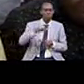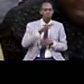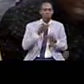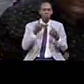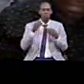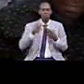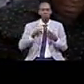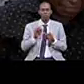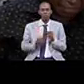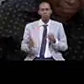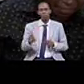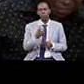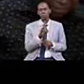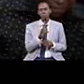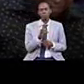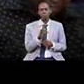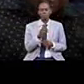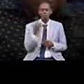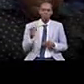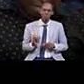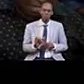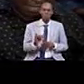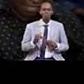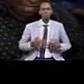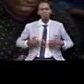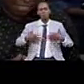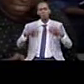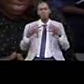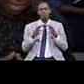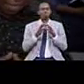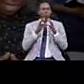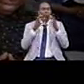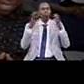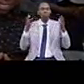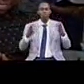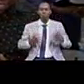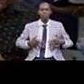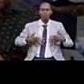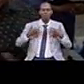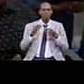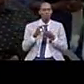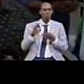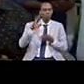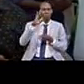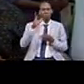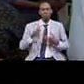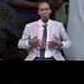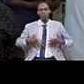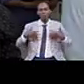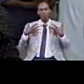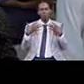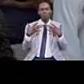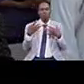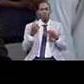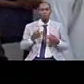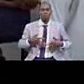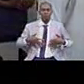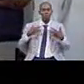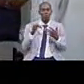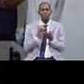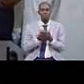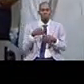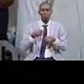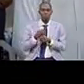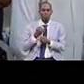everyone. Eternal life, abundant life, spiritual life. A life that makes